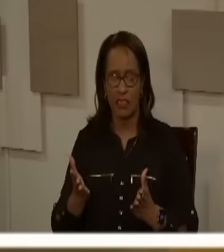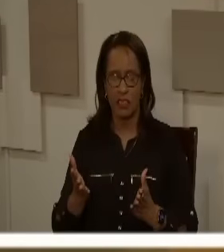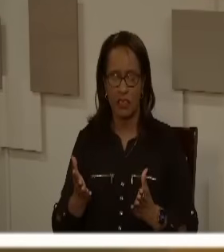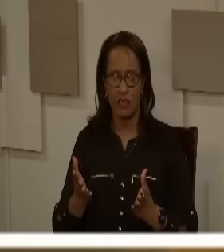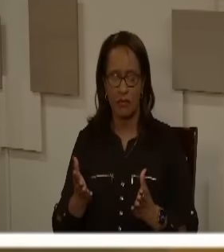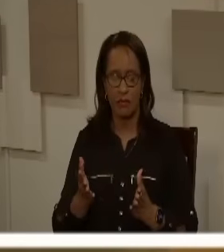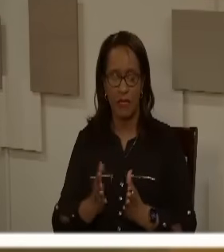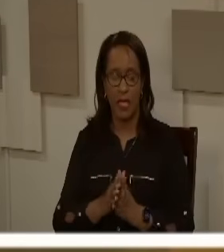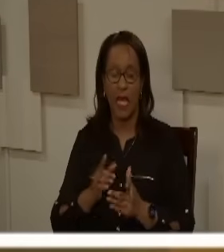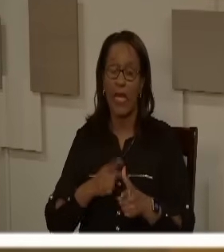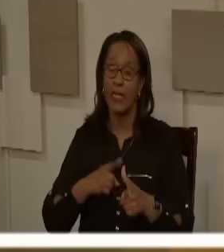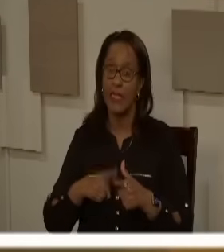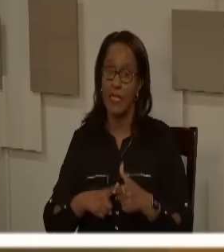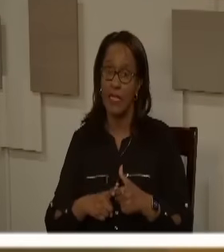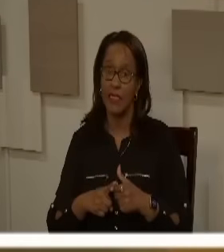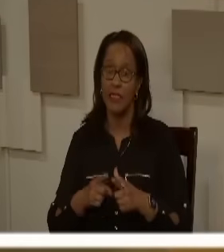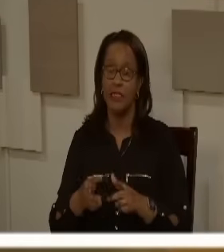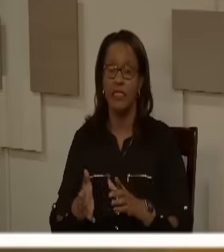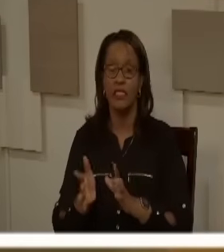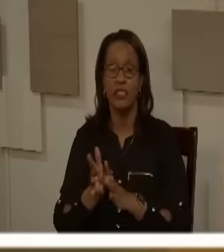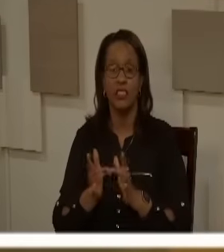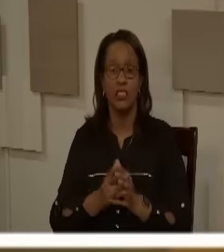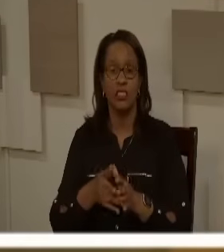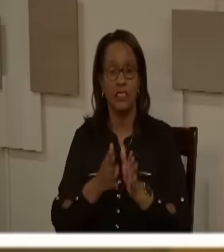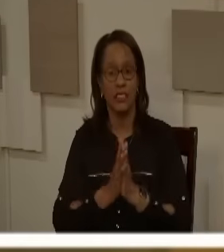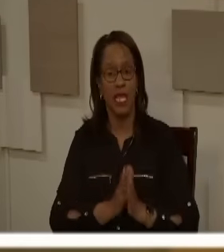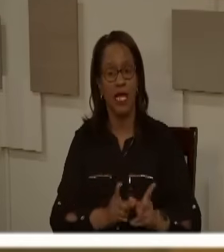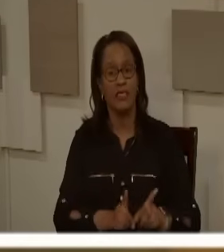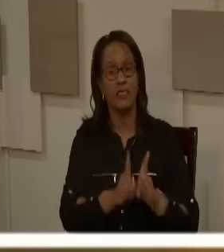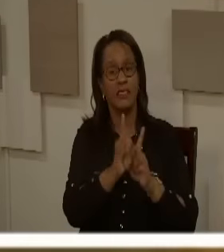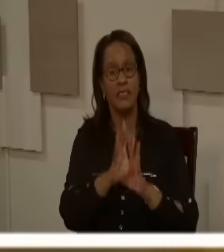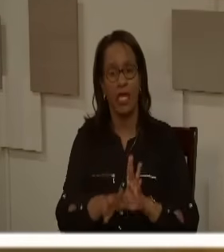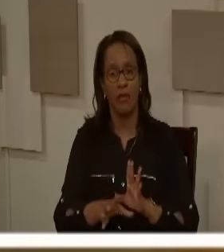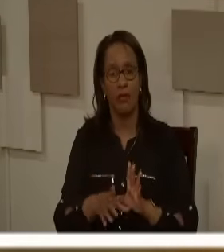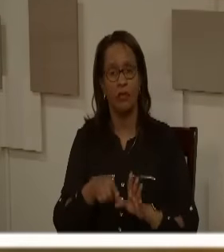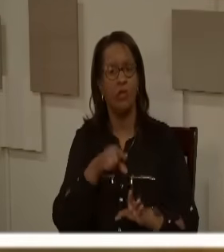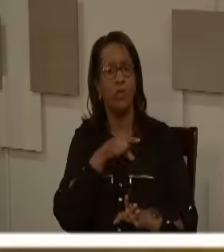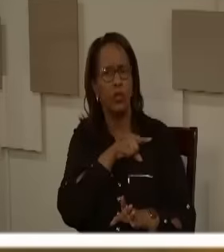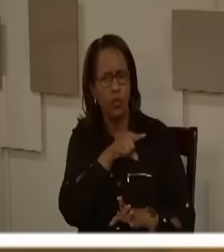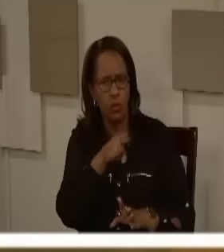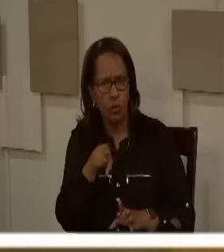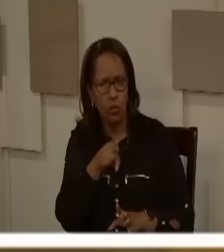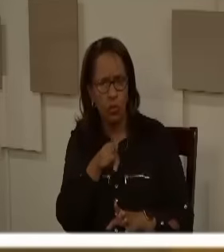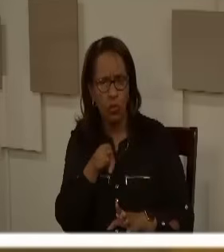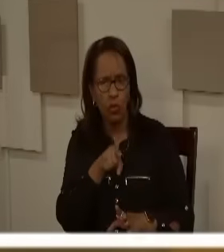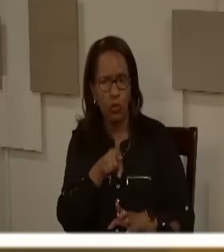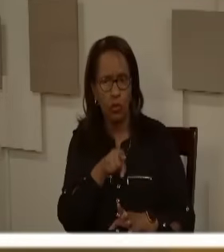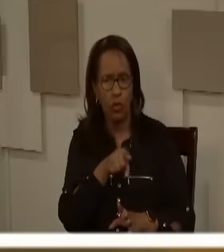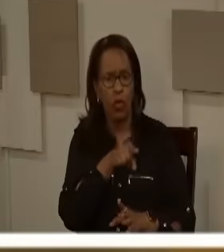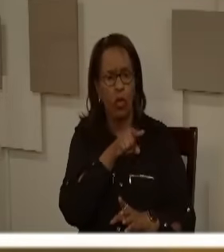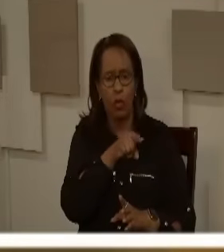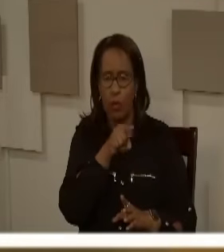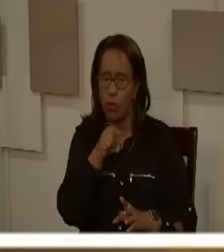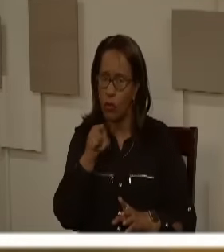you, who do you say I am?" And this is really the tough